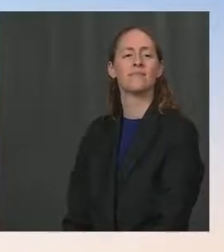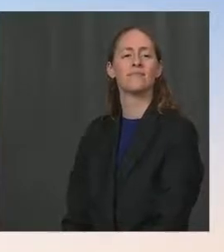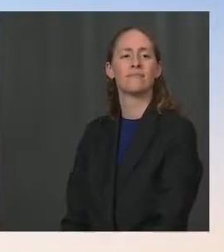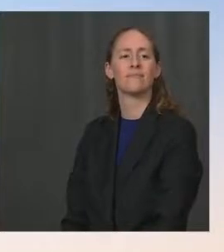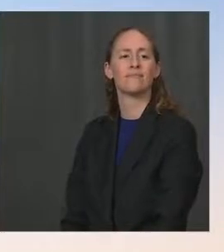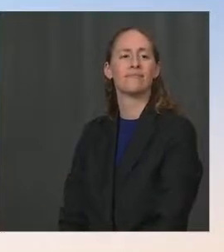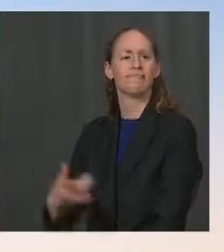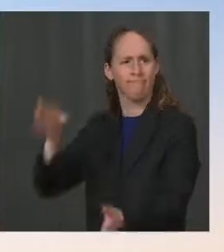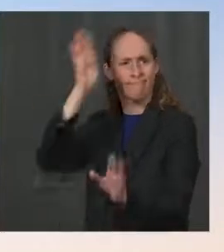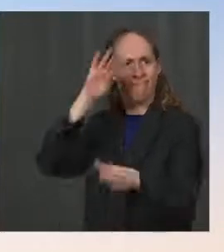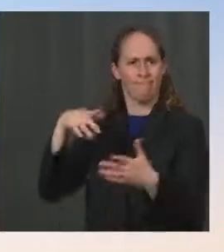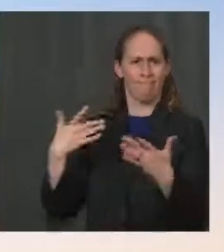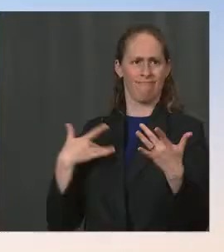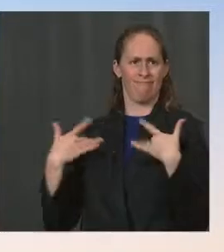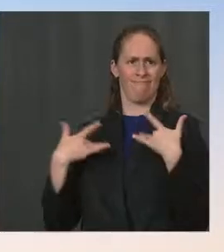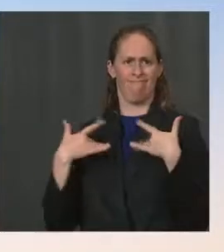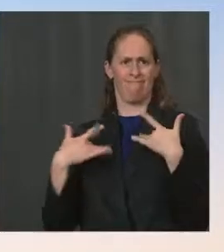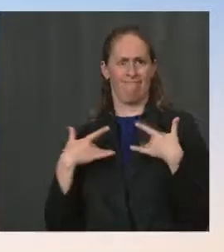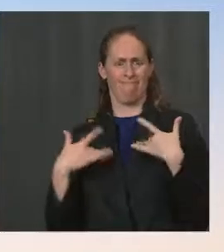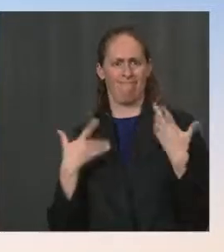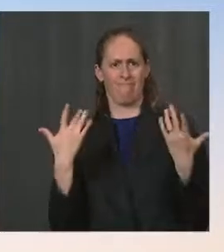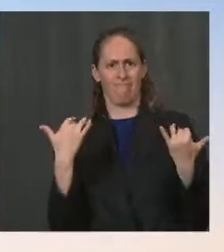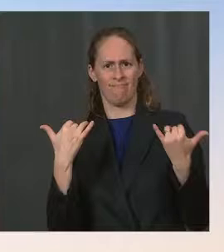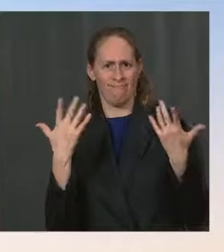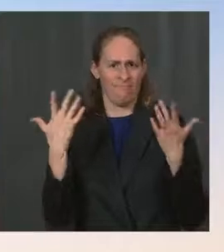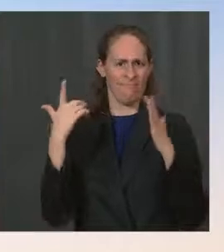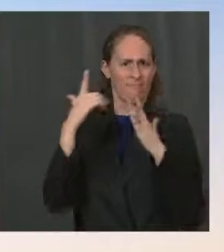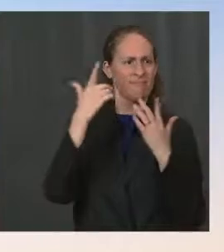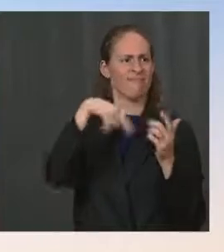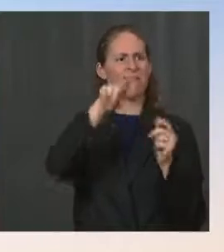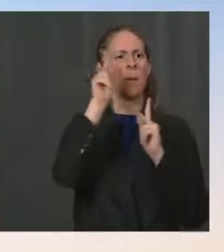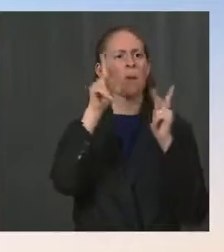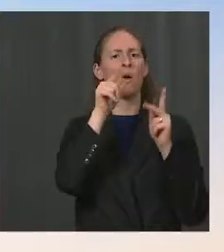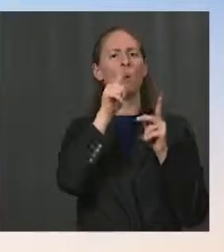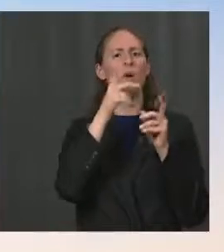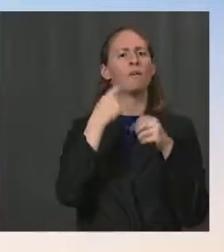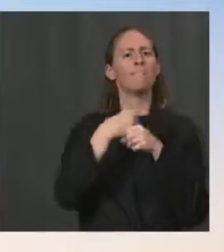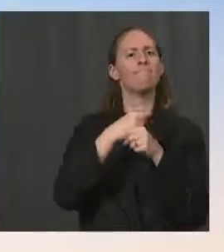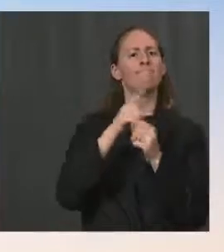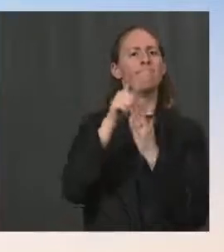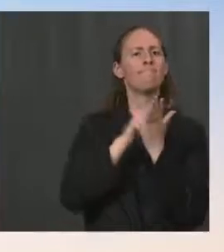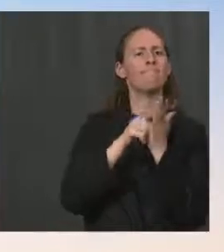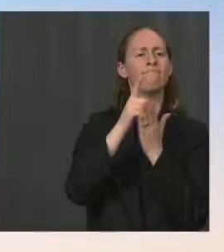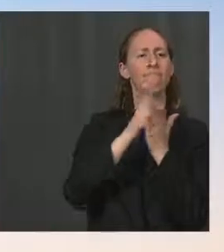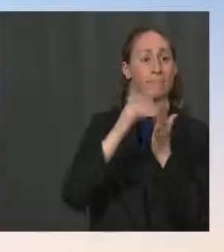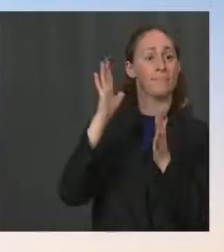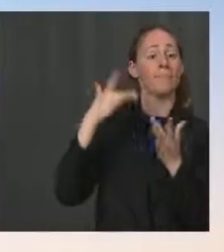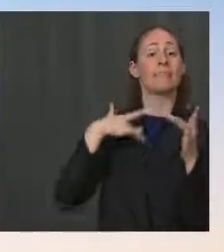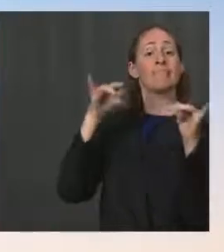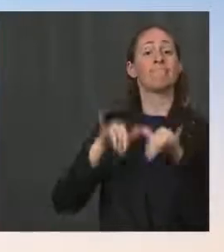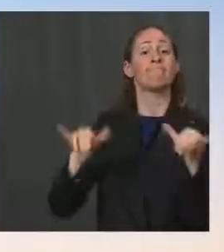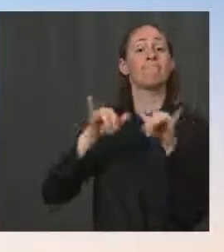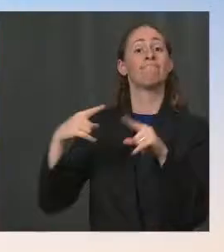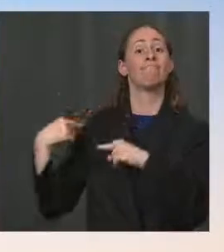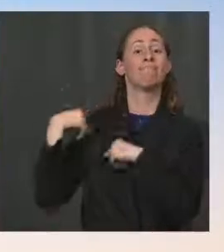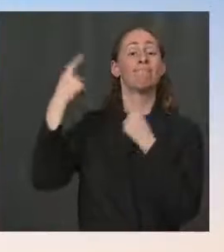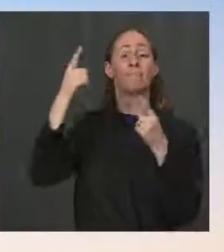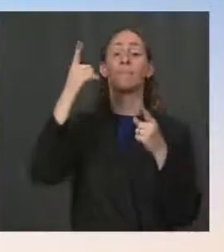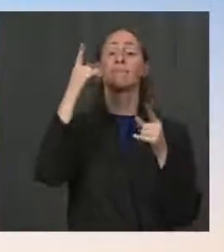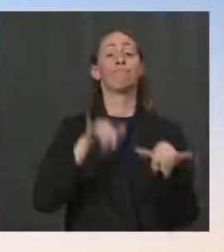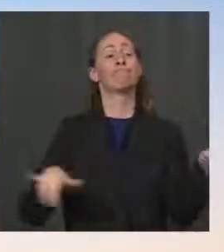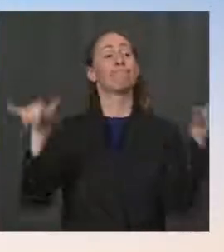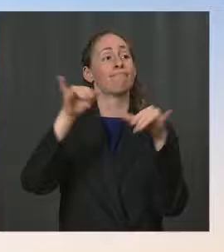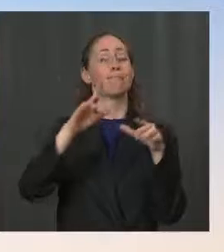in previous arrivals of large numbers of refugees from different parts of the world, inevitably there may be a handful,